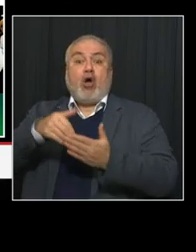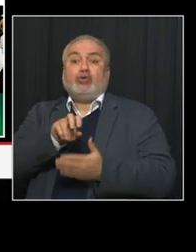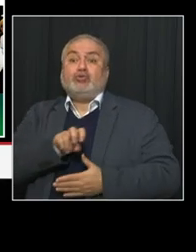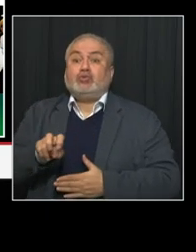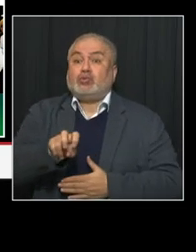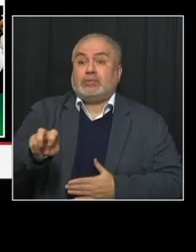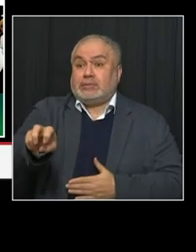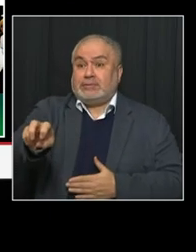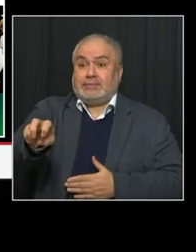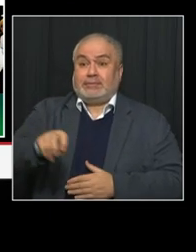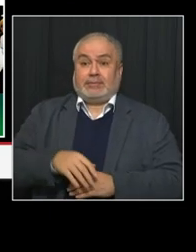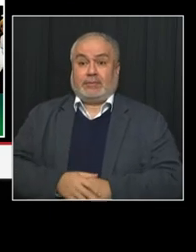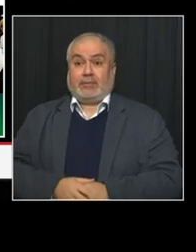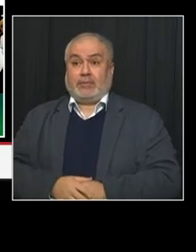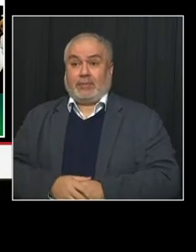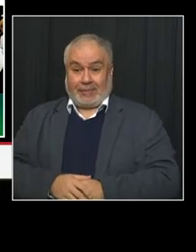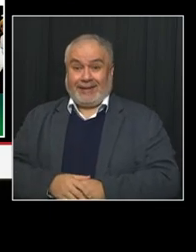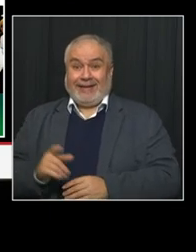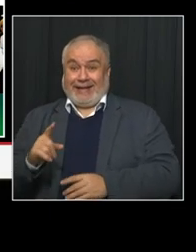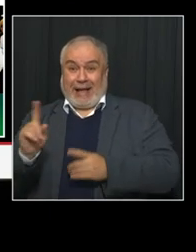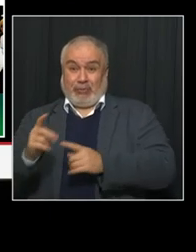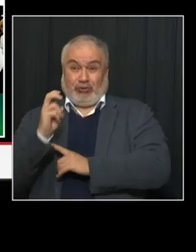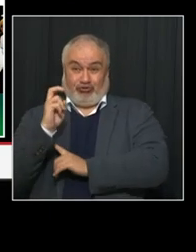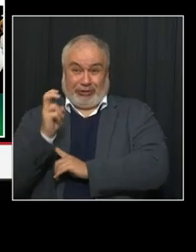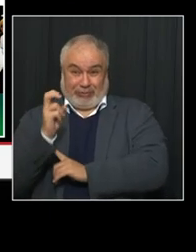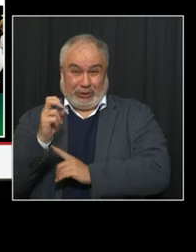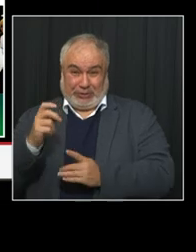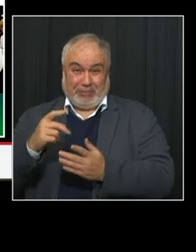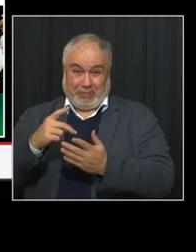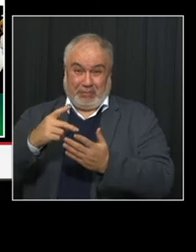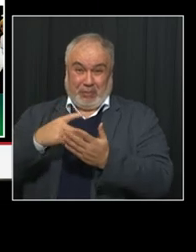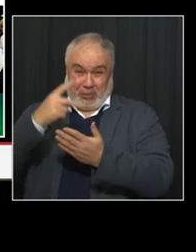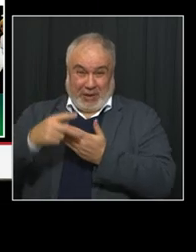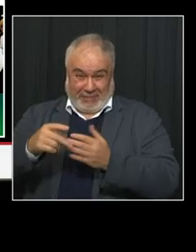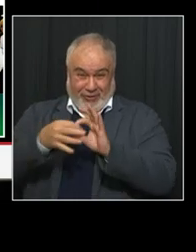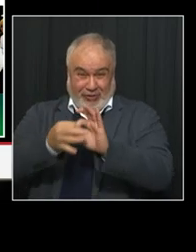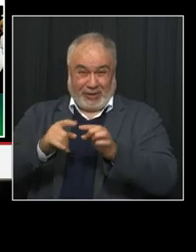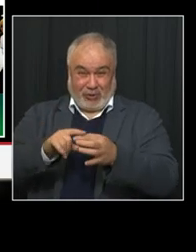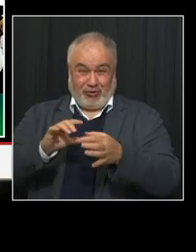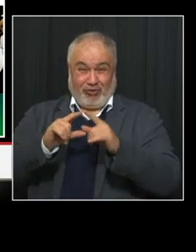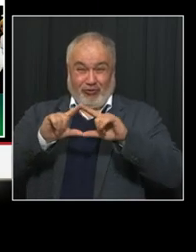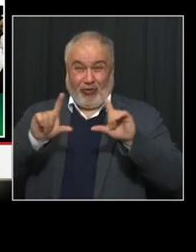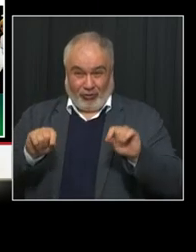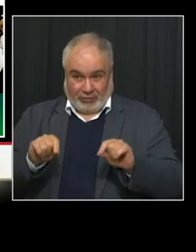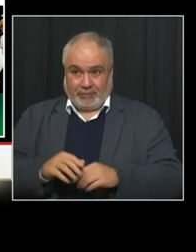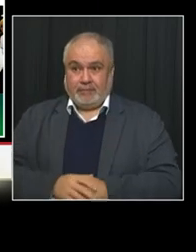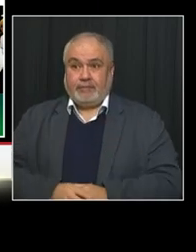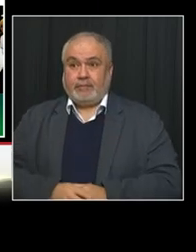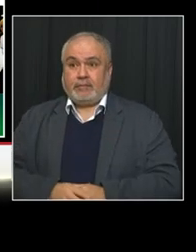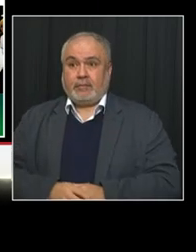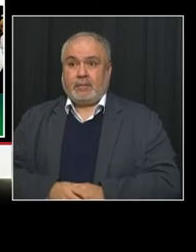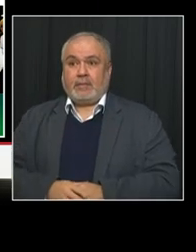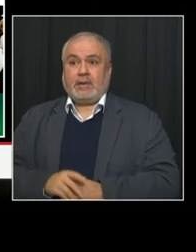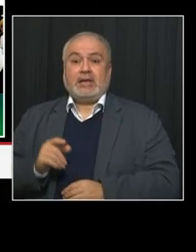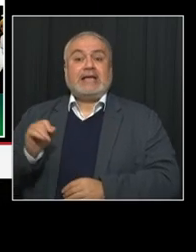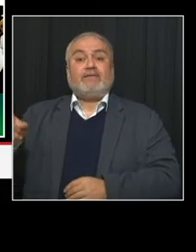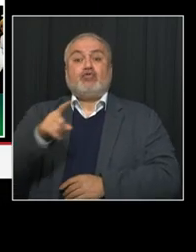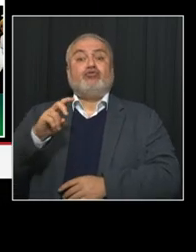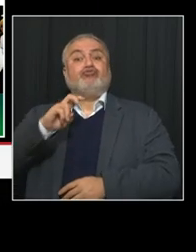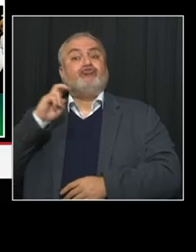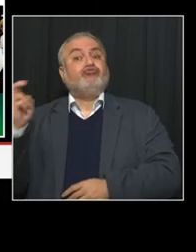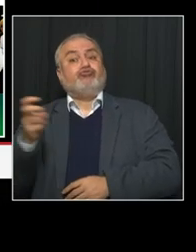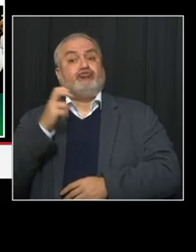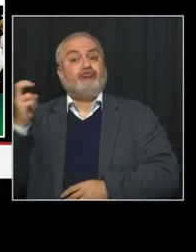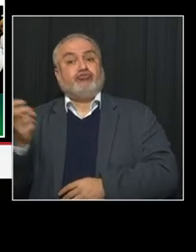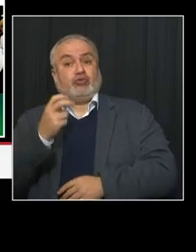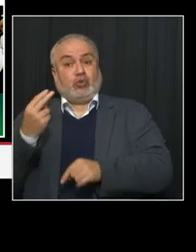program to help seniors get transportation all around the city. In addition, we want to make sure that you're able to live healthy and you have